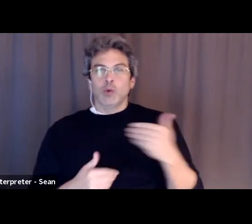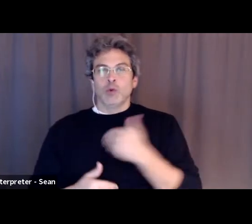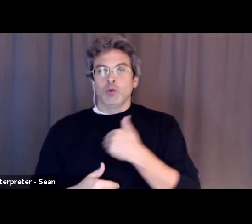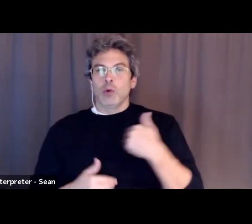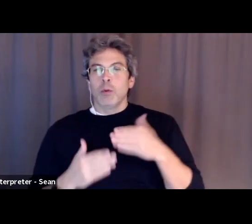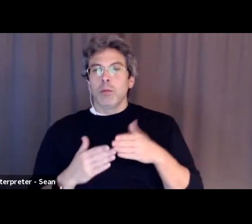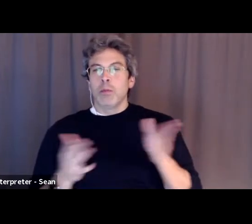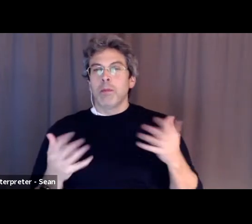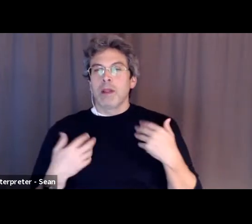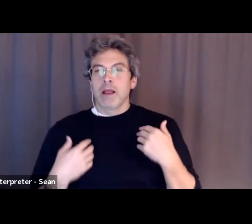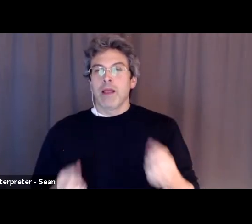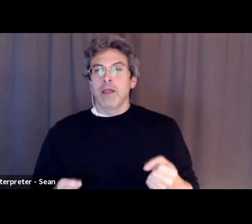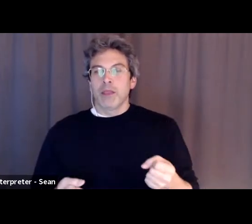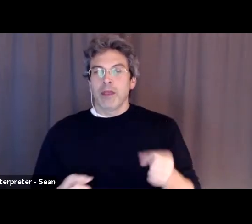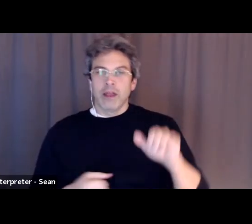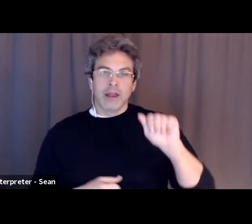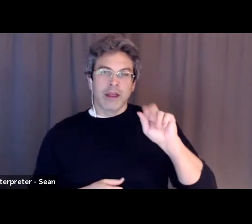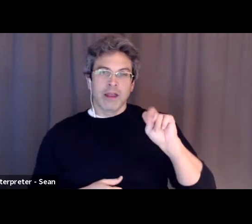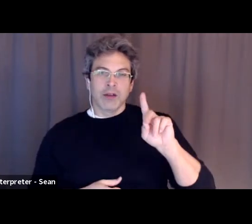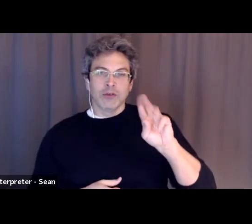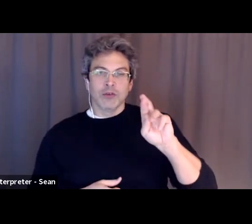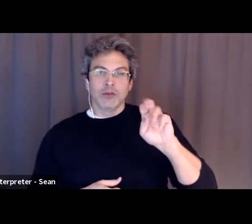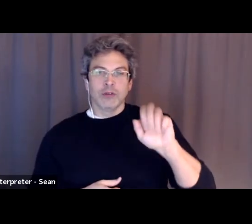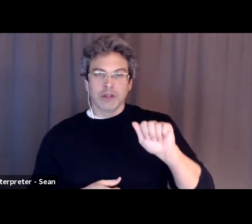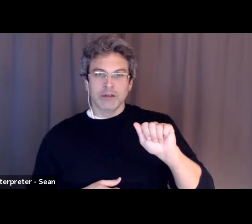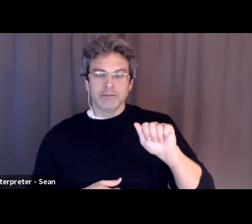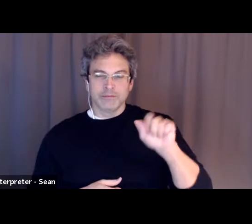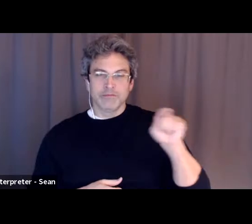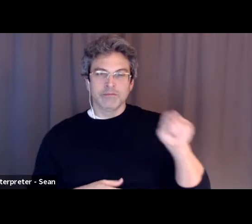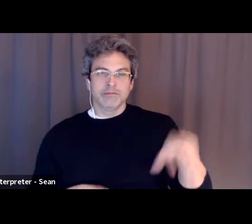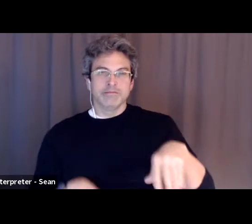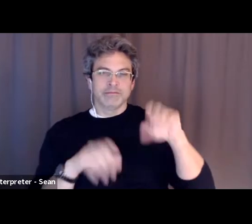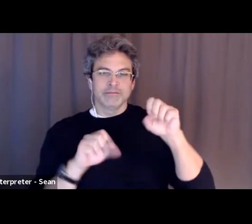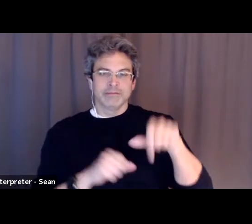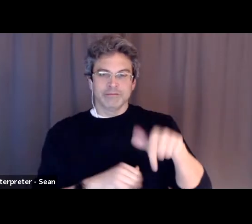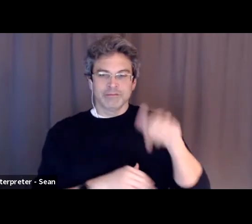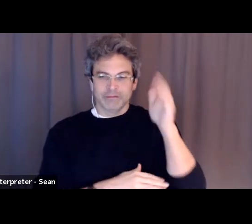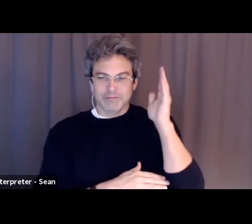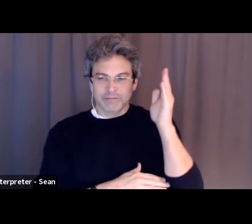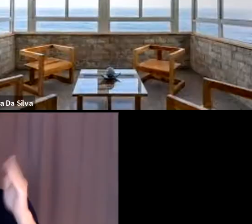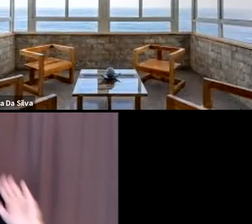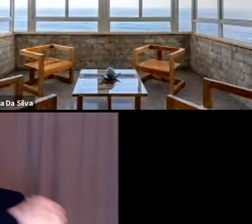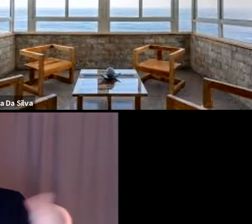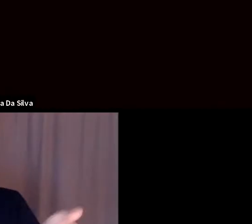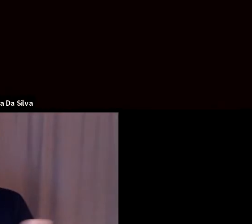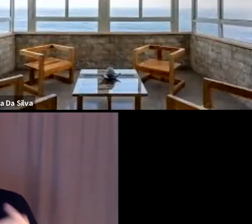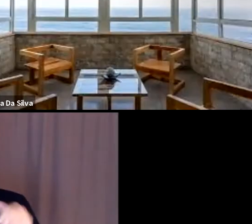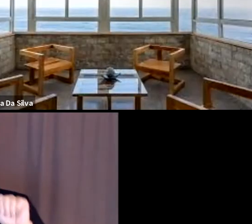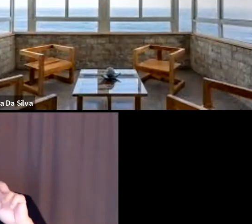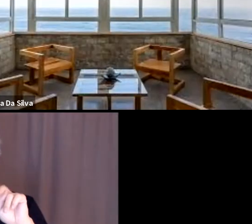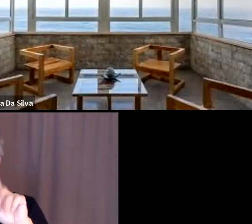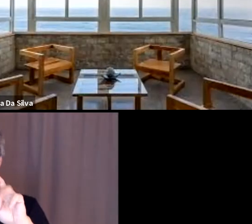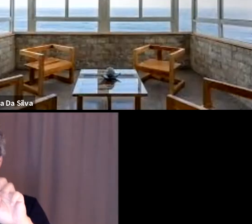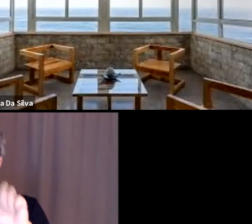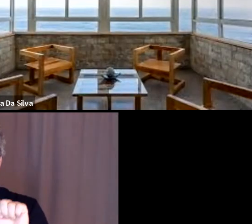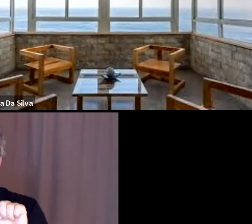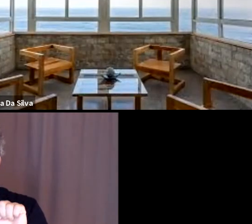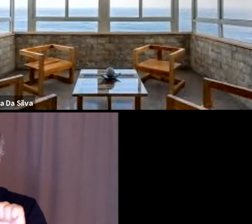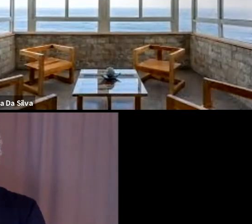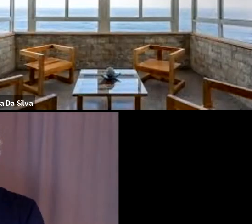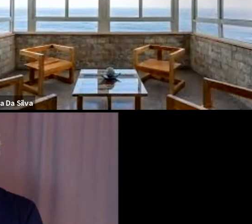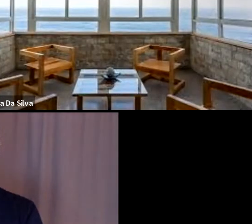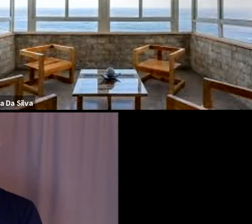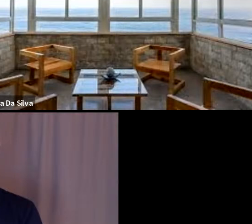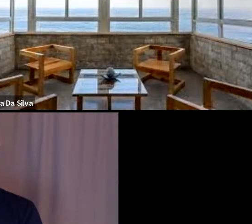representative, Andrea, to lead the next part of the session. Welcome, Andrea De Silva.